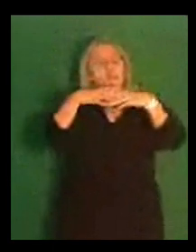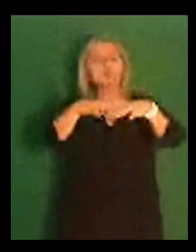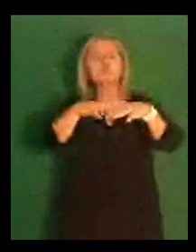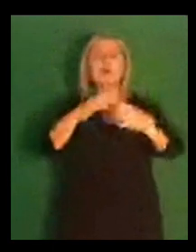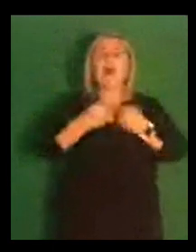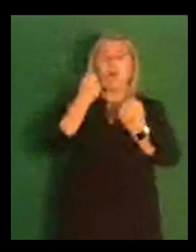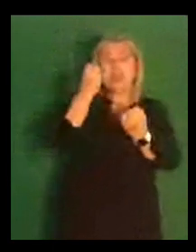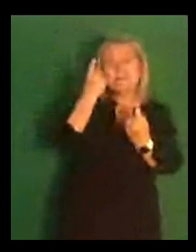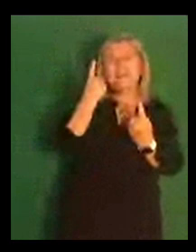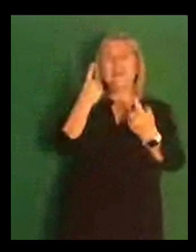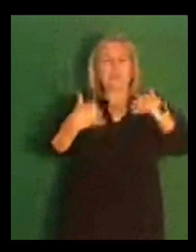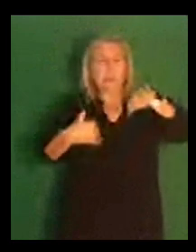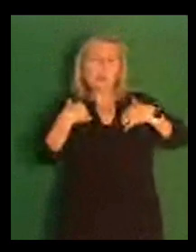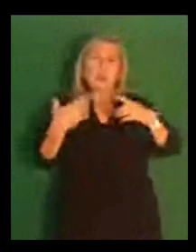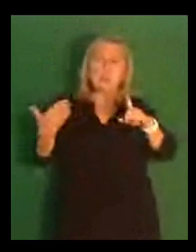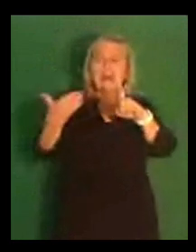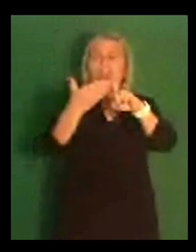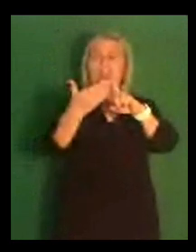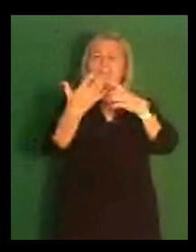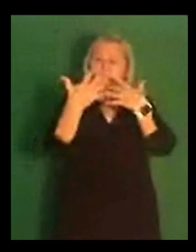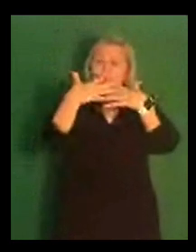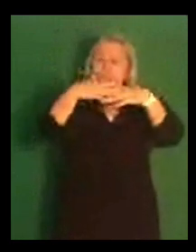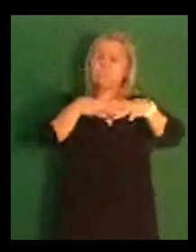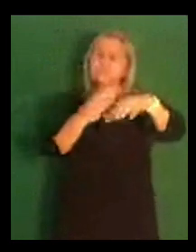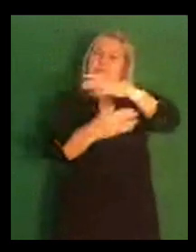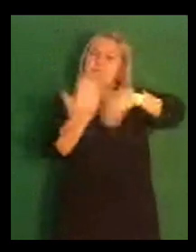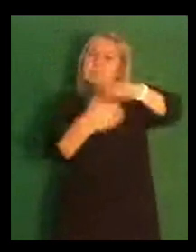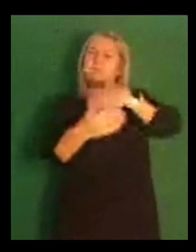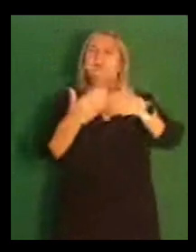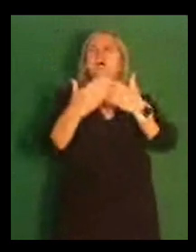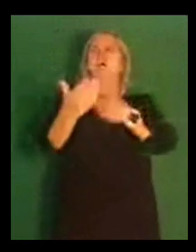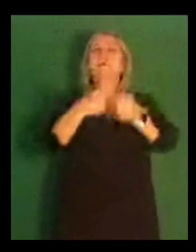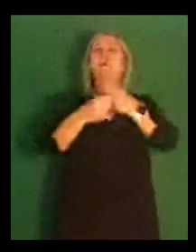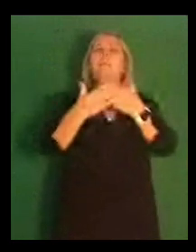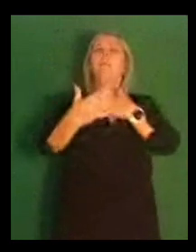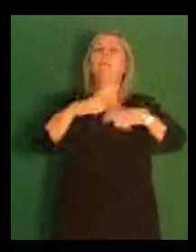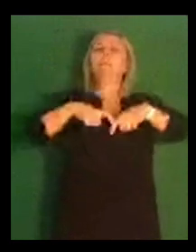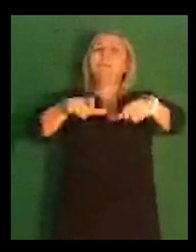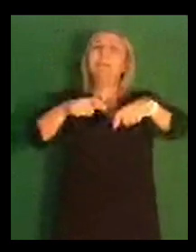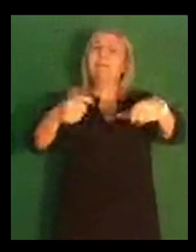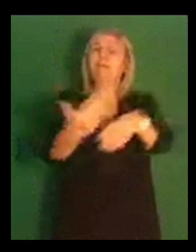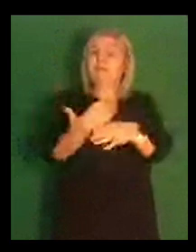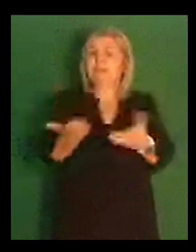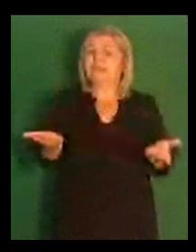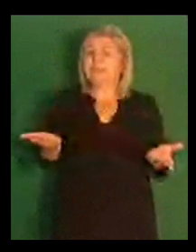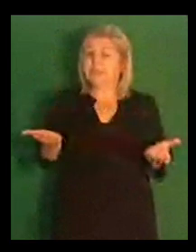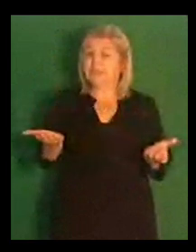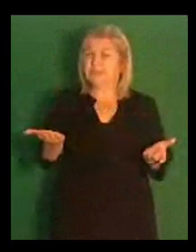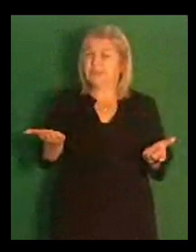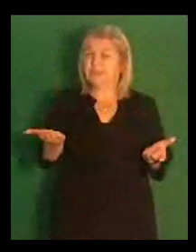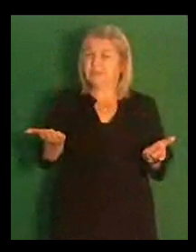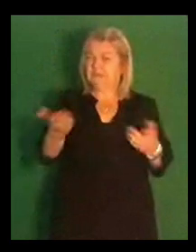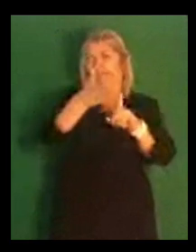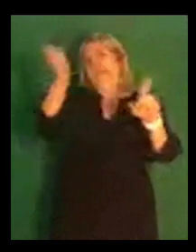ambitions around a more sustainable practice in the future, which is a bit of a whole